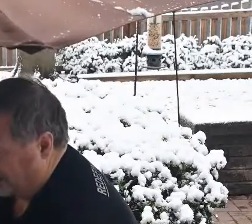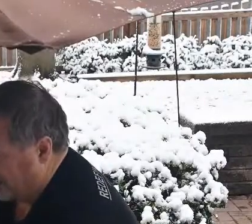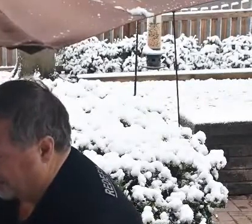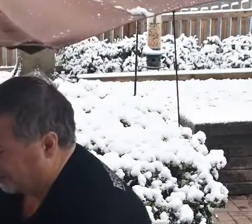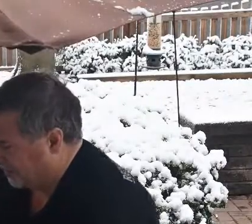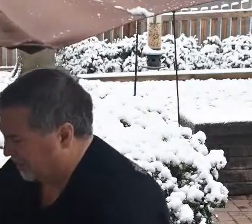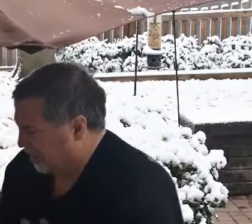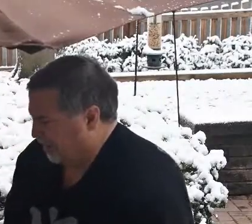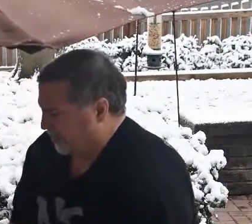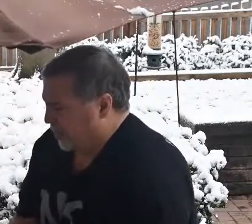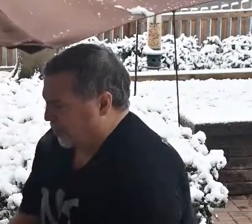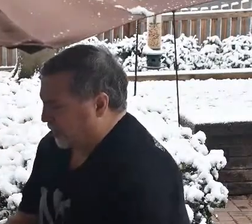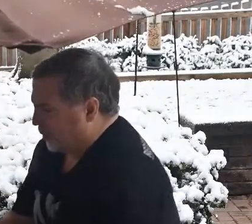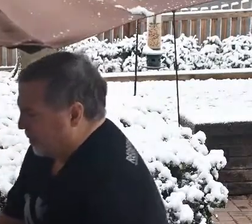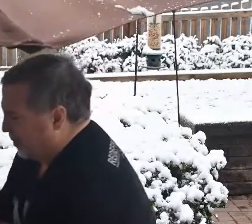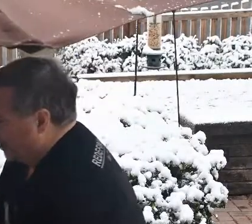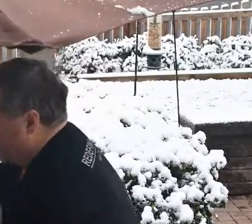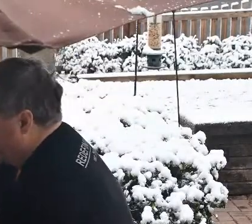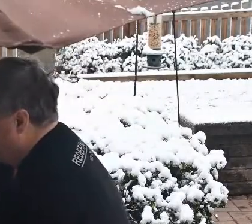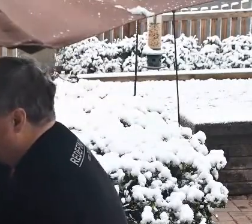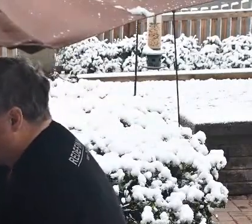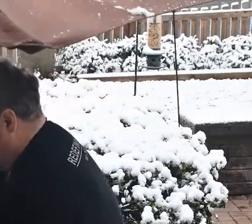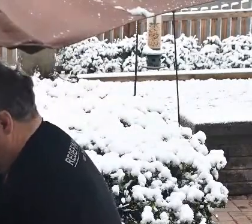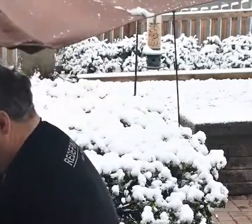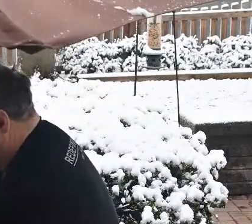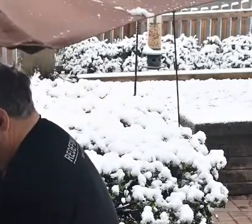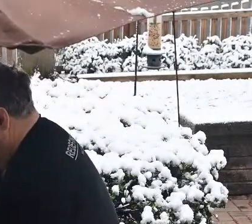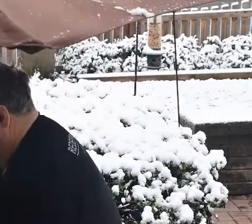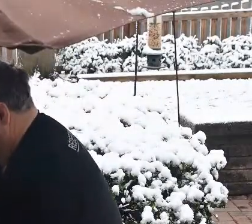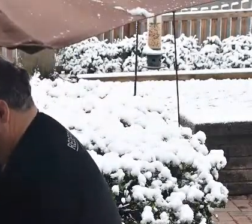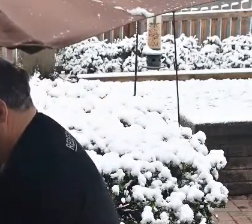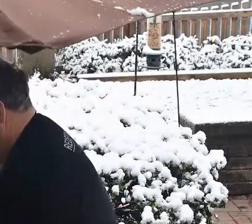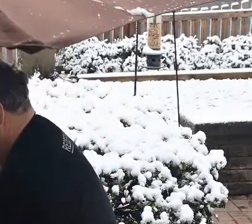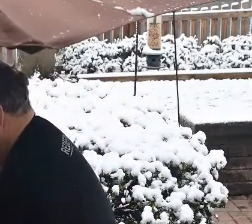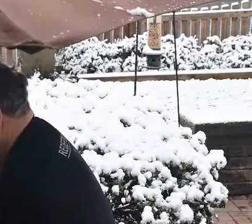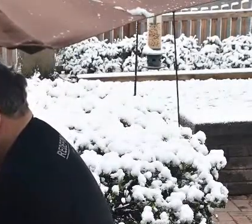We've got smoker at 275 degrees.